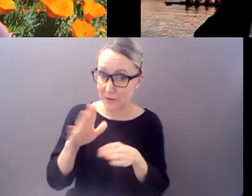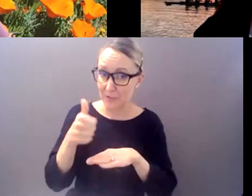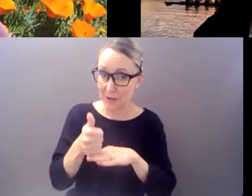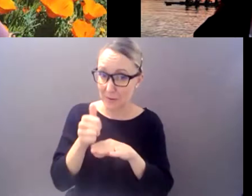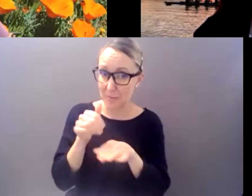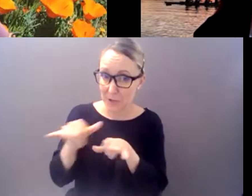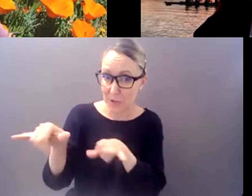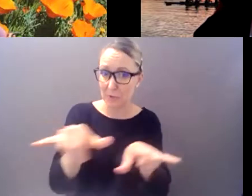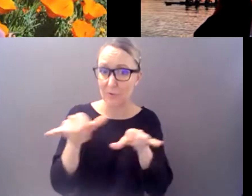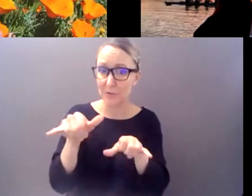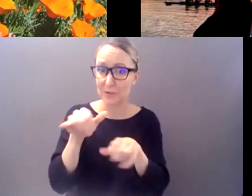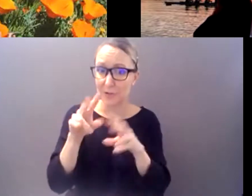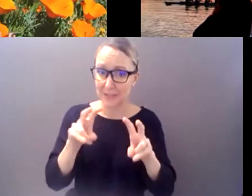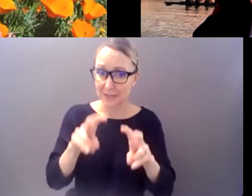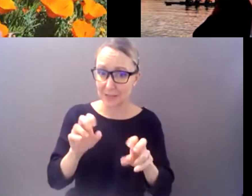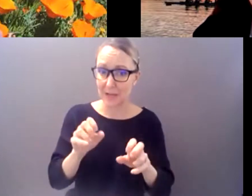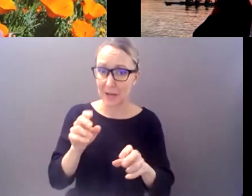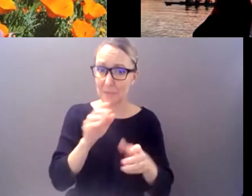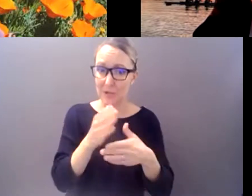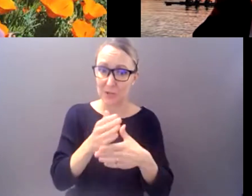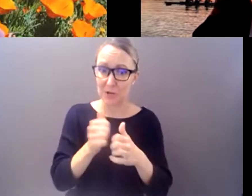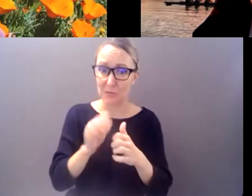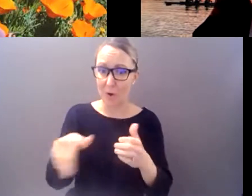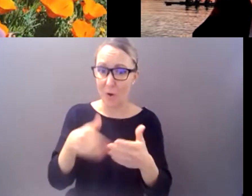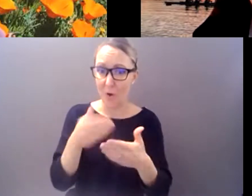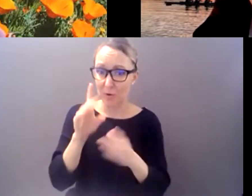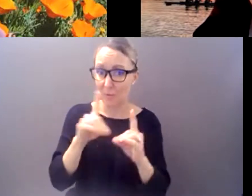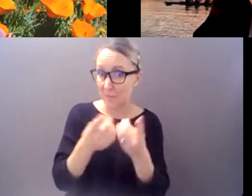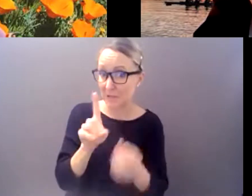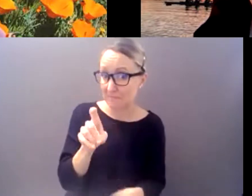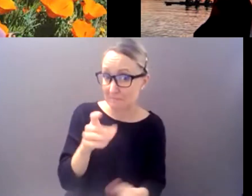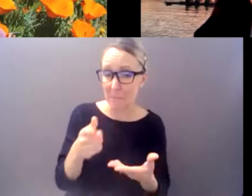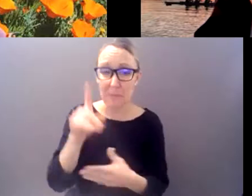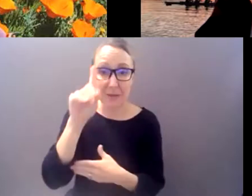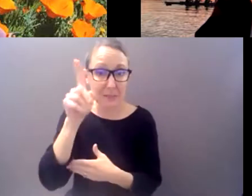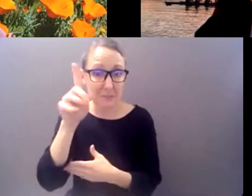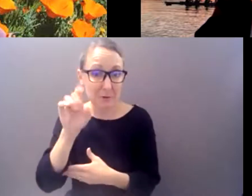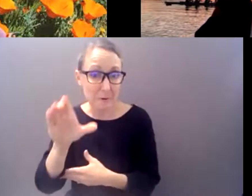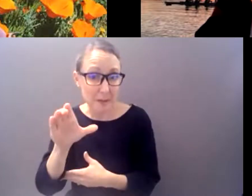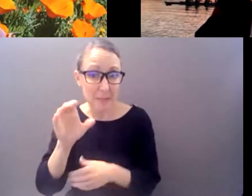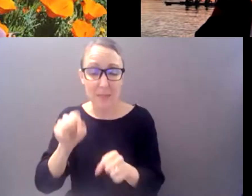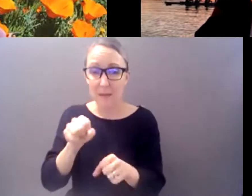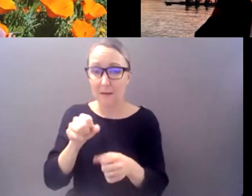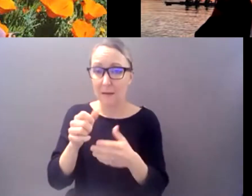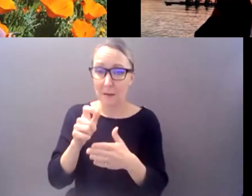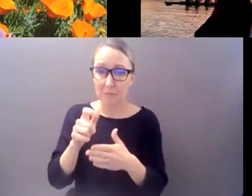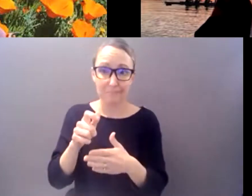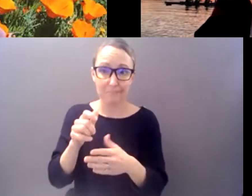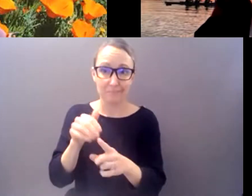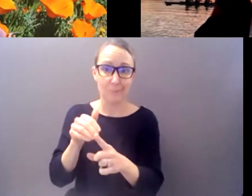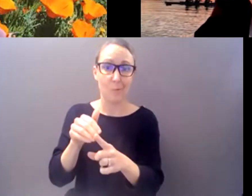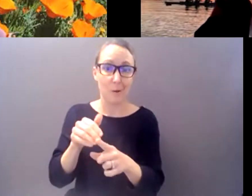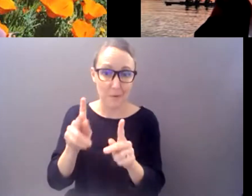that could be shared interdepartmentally? The form could also be a smart document that could prompt the No Wrong Door staff person filling it out to